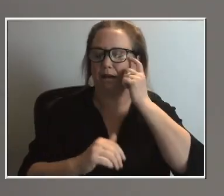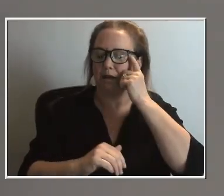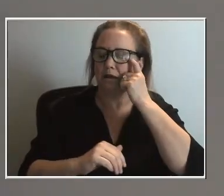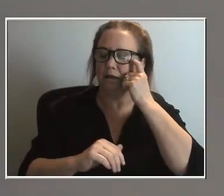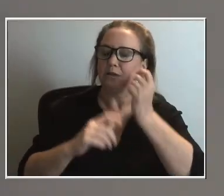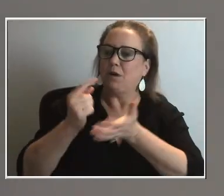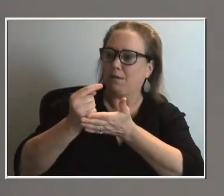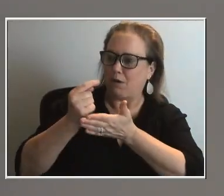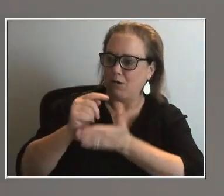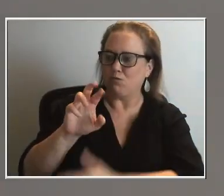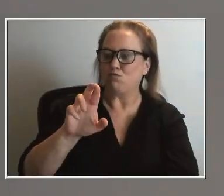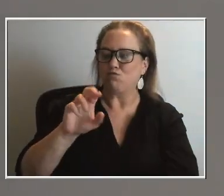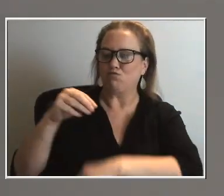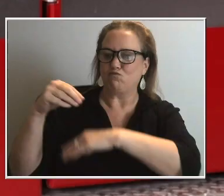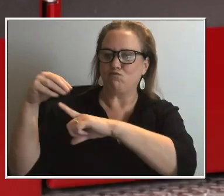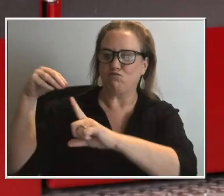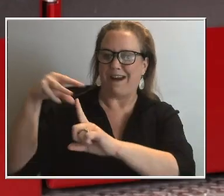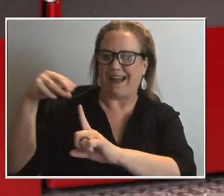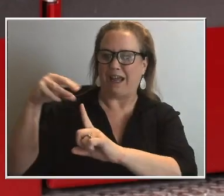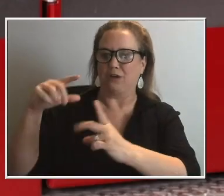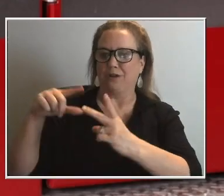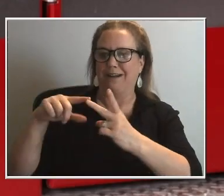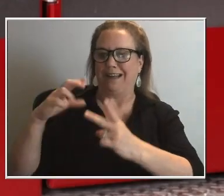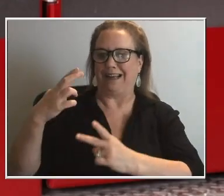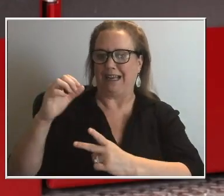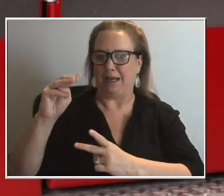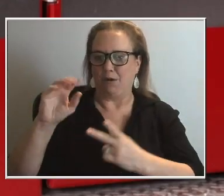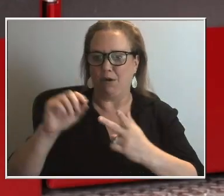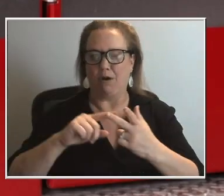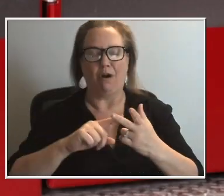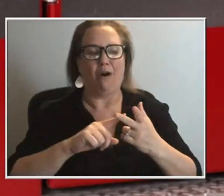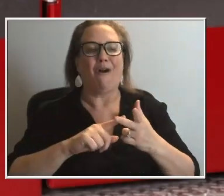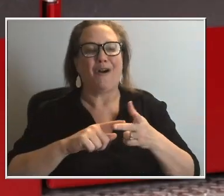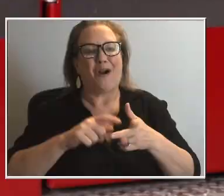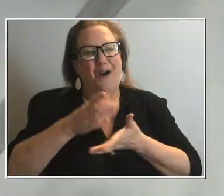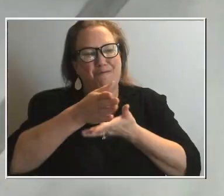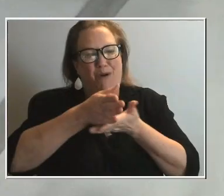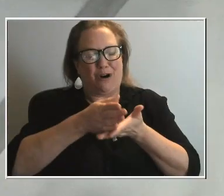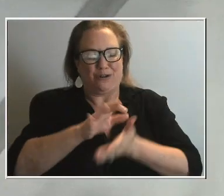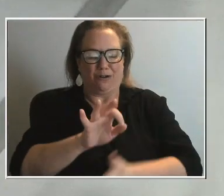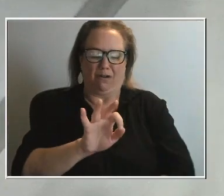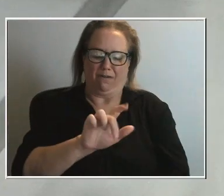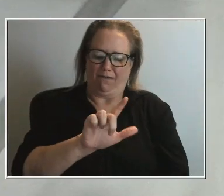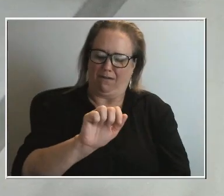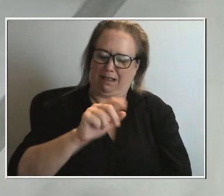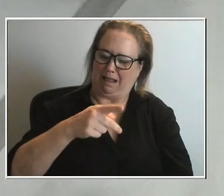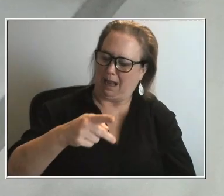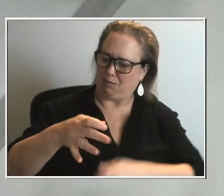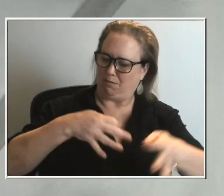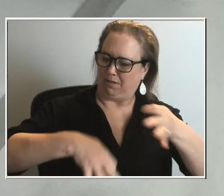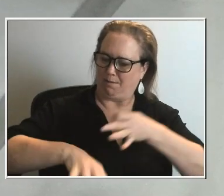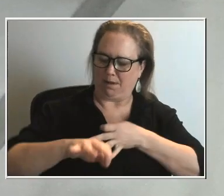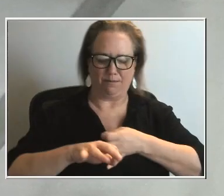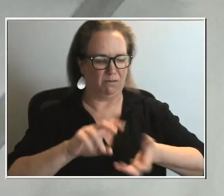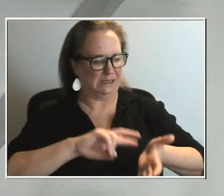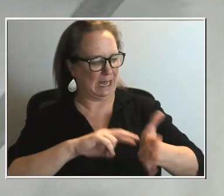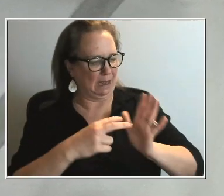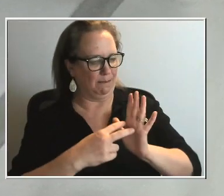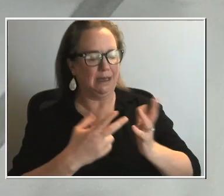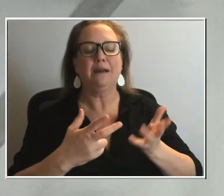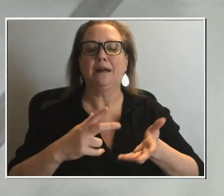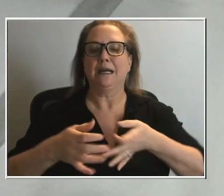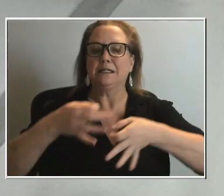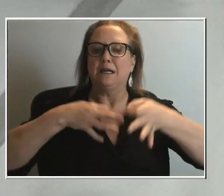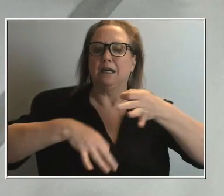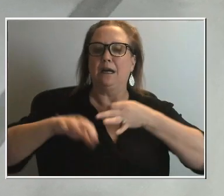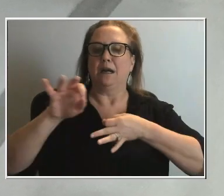chemo or a partial flap replacement. And I'm like, what is that? A partial flap replacement is a procedure where